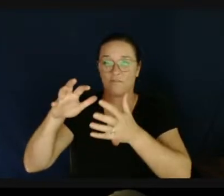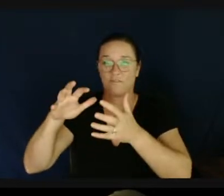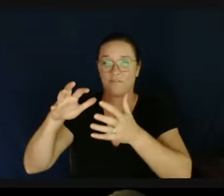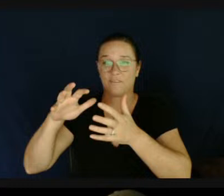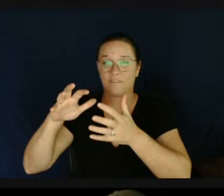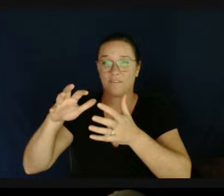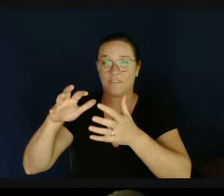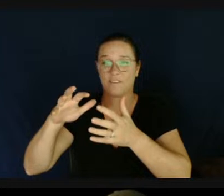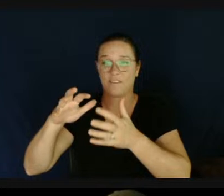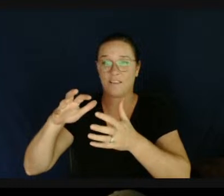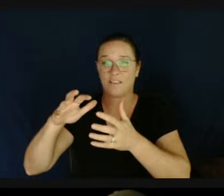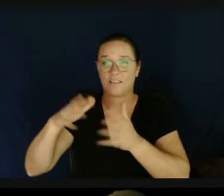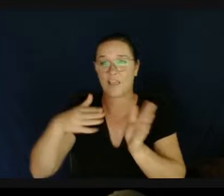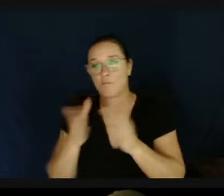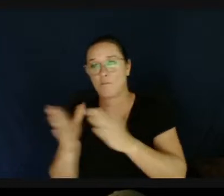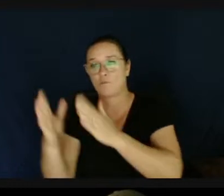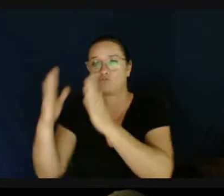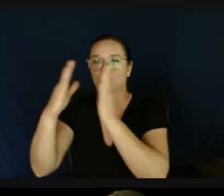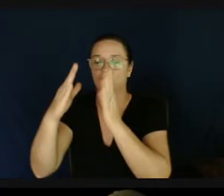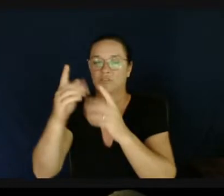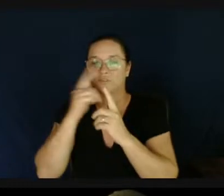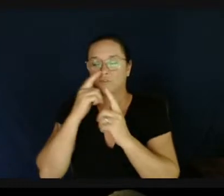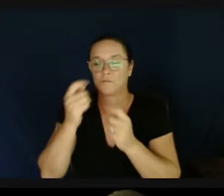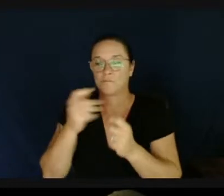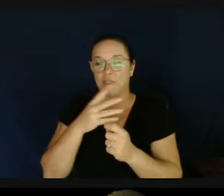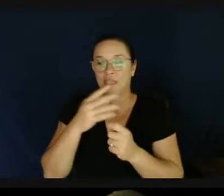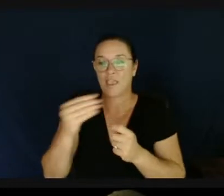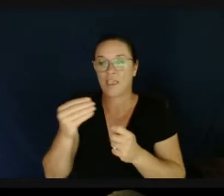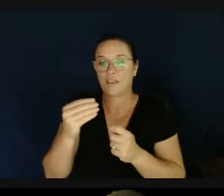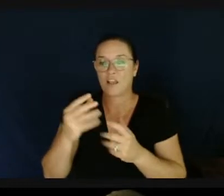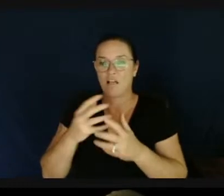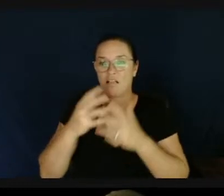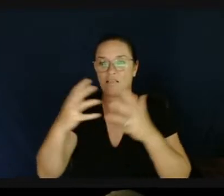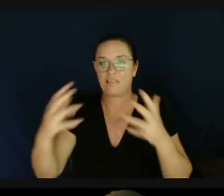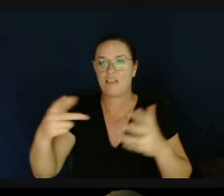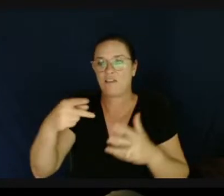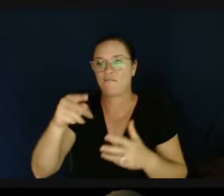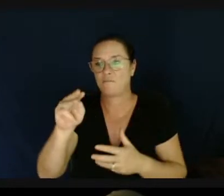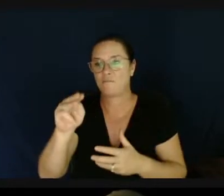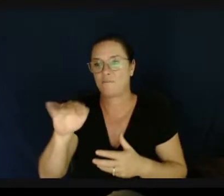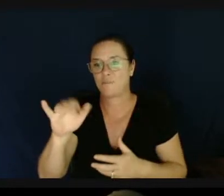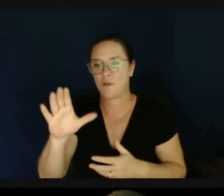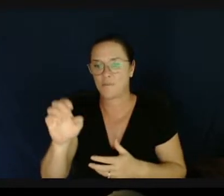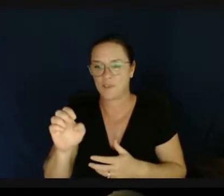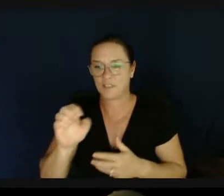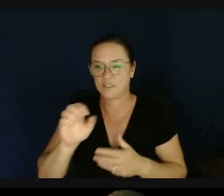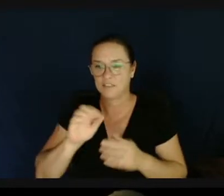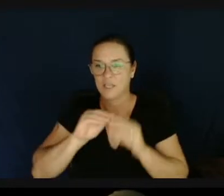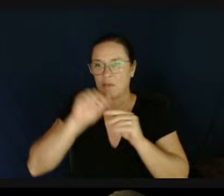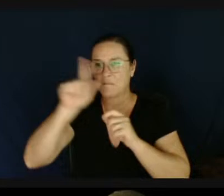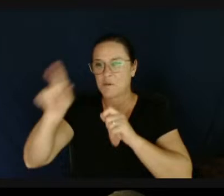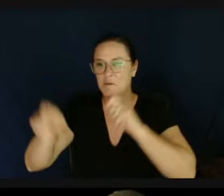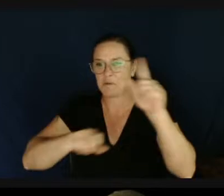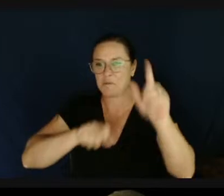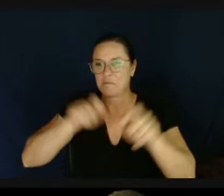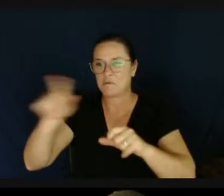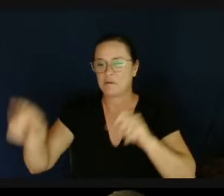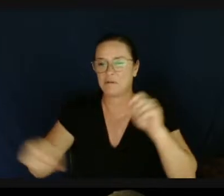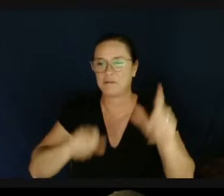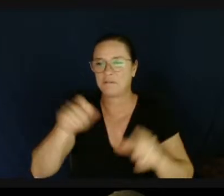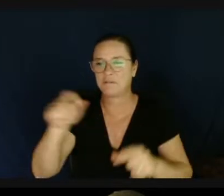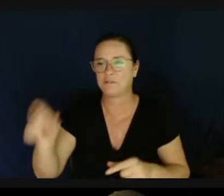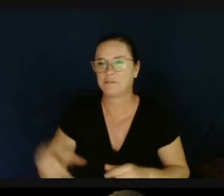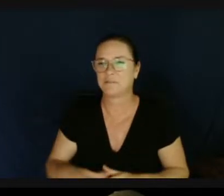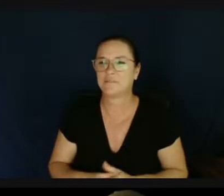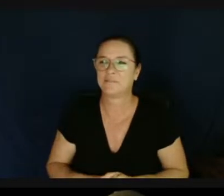deflecting the cloud, interestingly there. And tremendous quantities of pumice rain out of the dark cloud and are right at the fountain. That's all